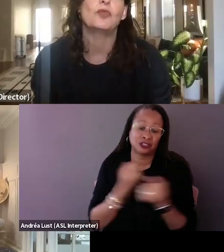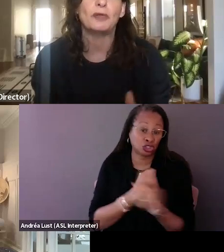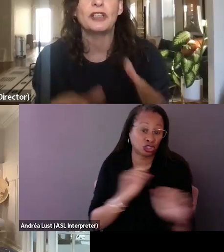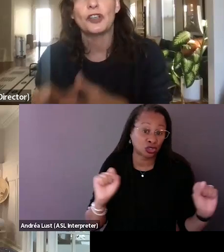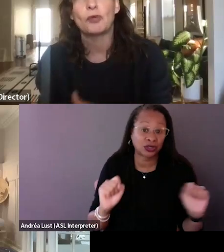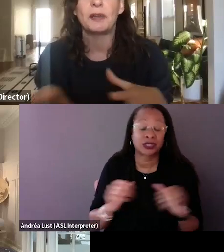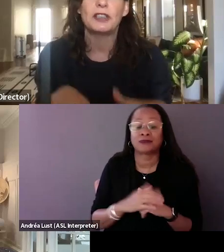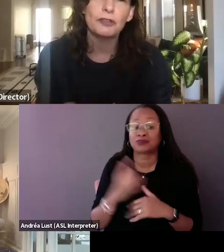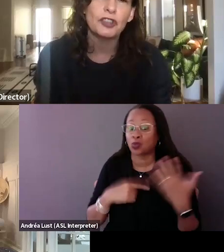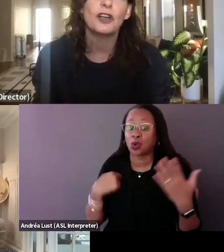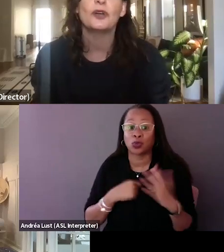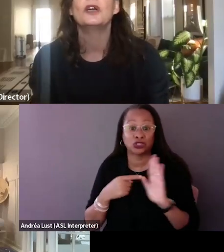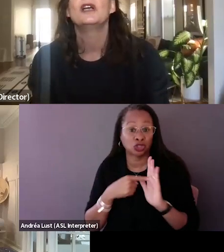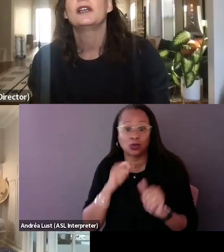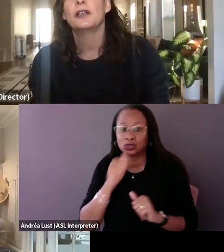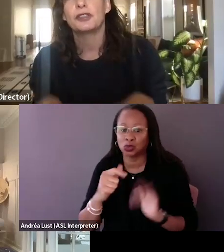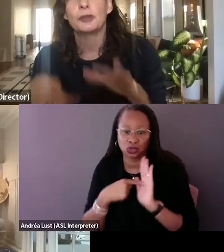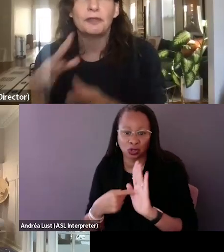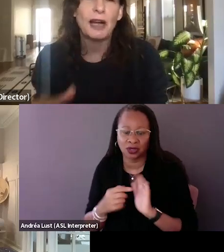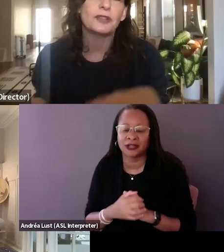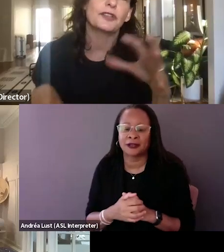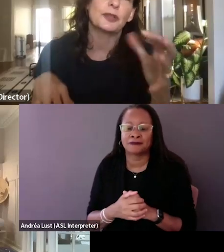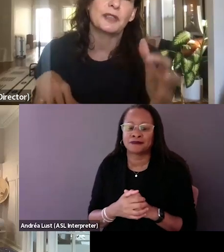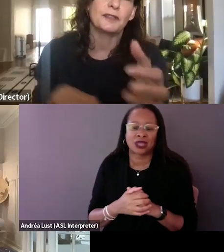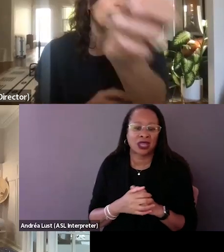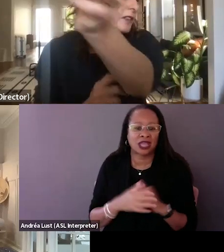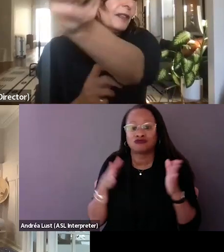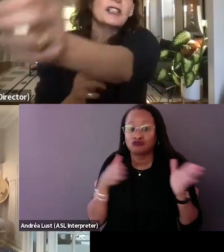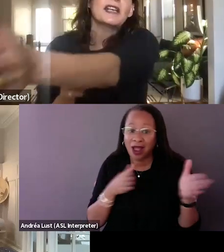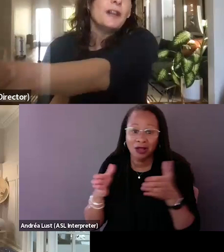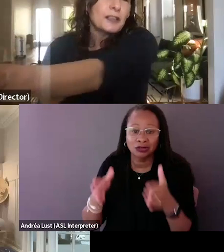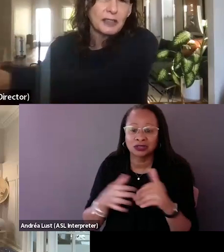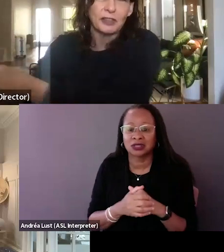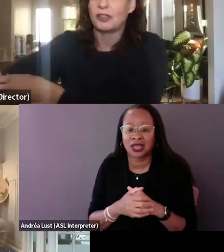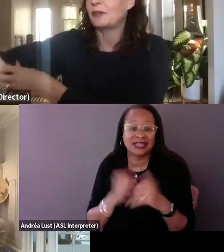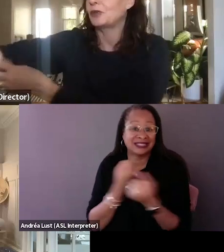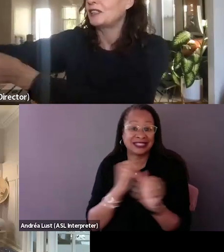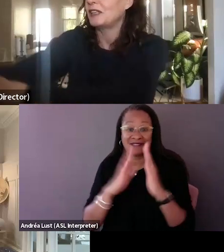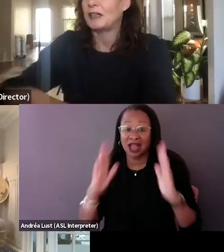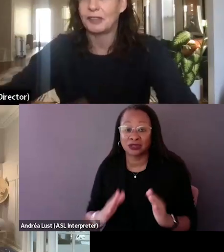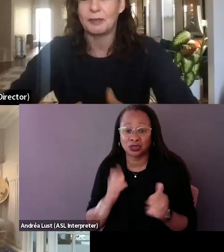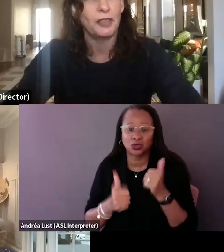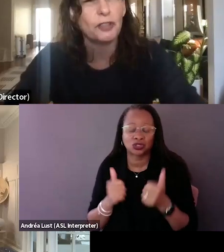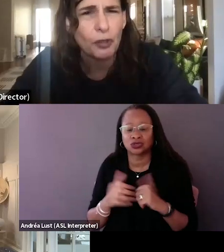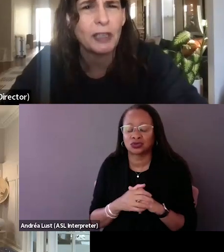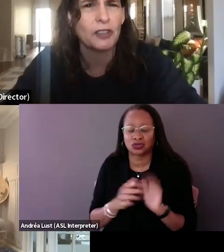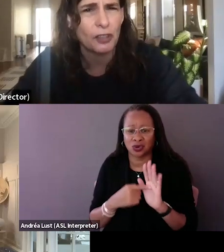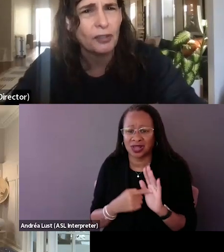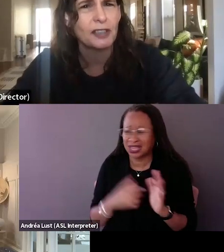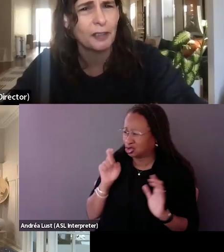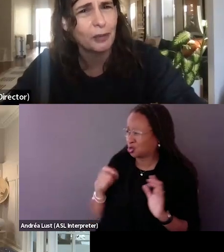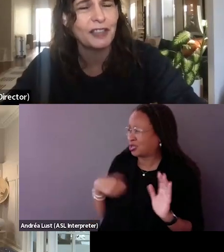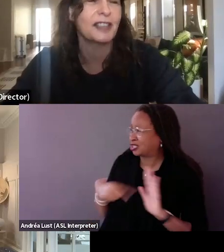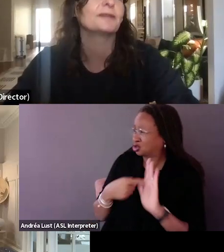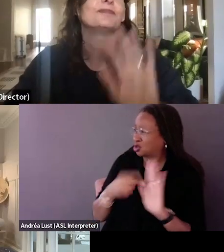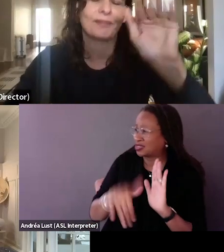security and what we show, what we don't show, you know, in terms of routes, in terms of, you know, even the safe houses that we show. I would always say to Pastor Kim, are you sure we can show